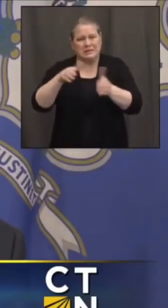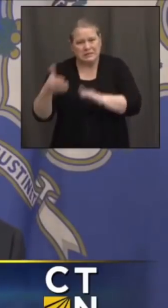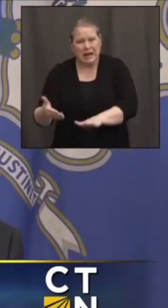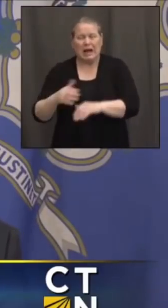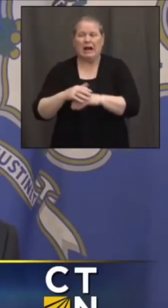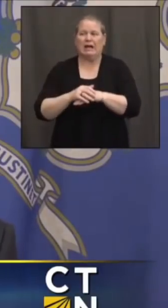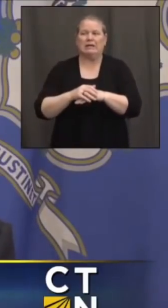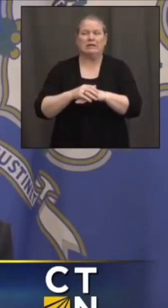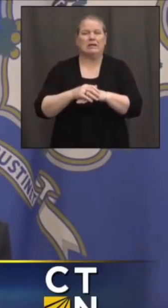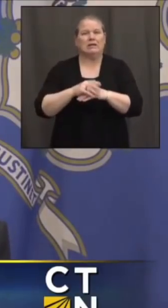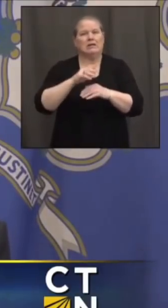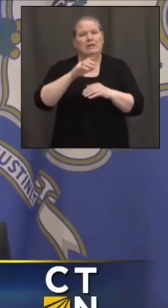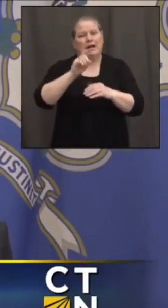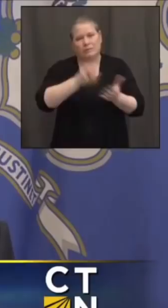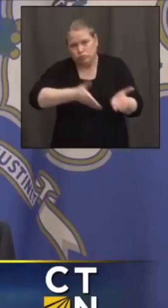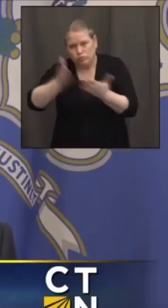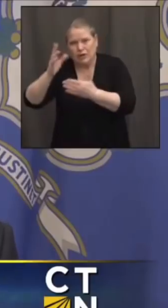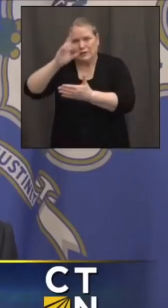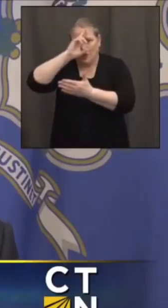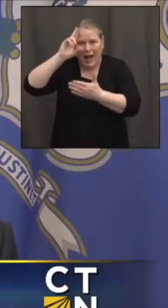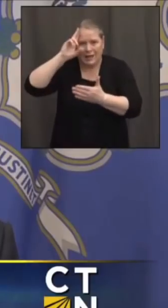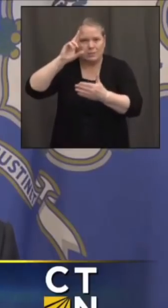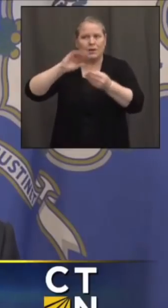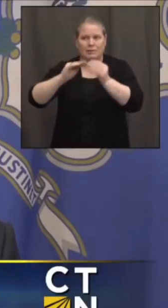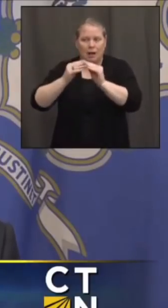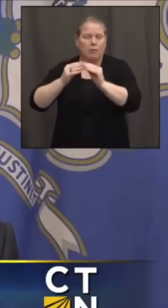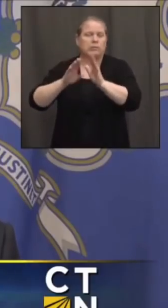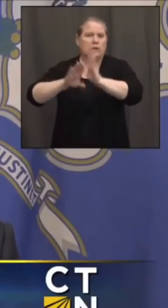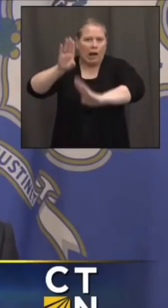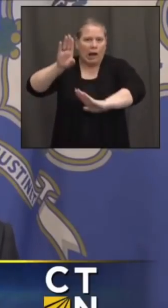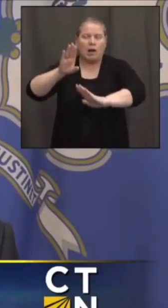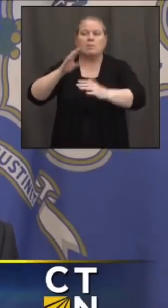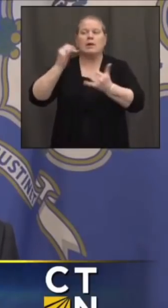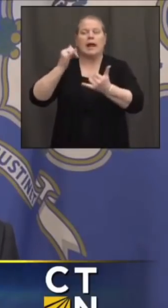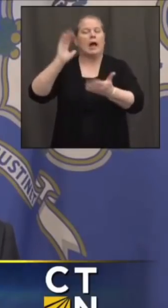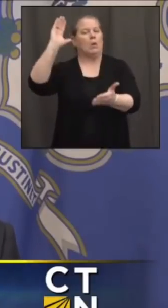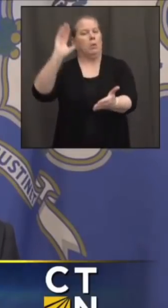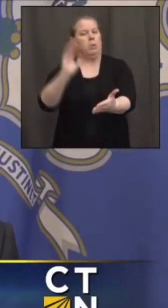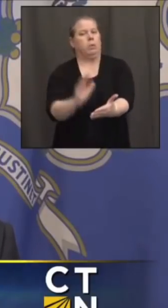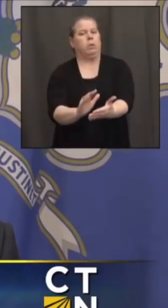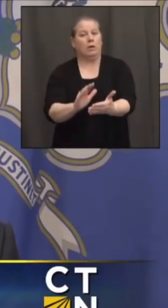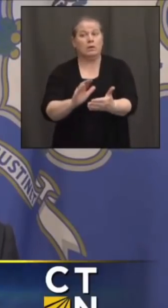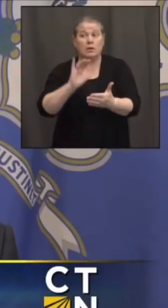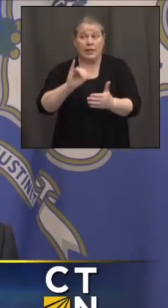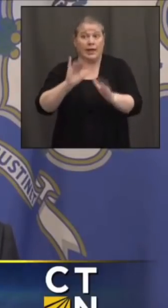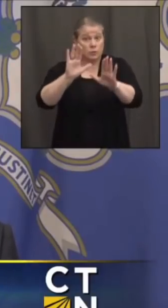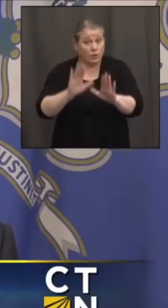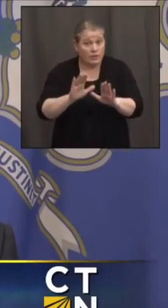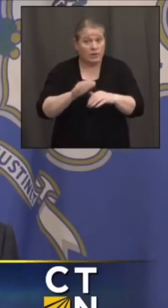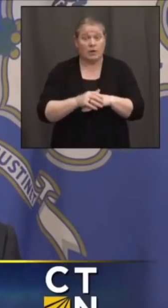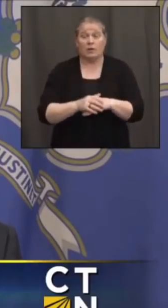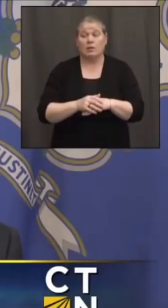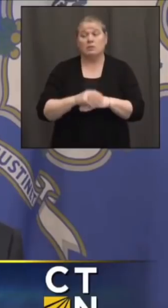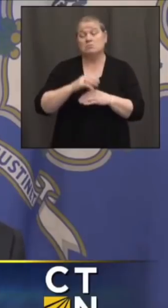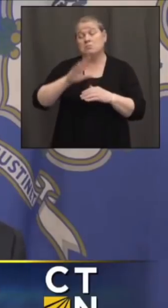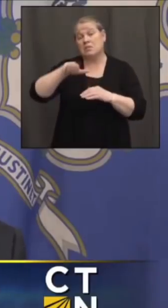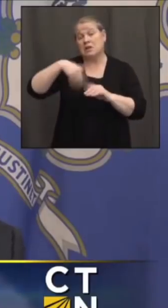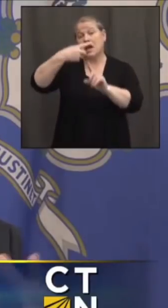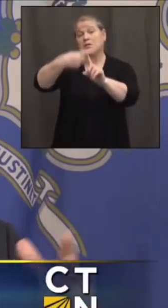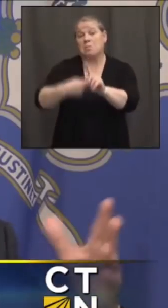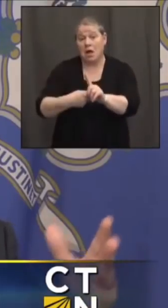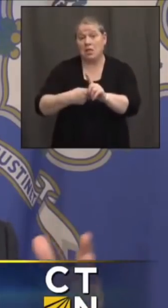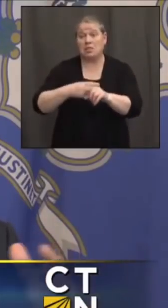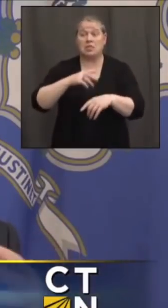how that's bringing that number, that cohort down dramatically. I'd like to think that over the next month or so, as we get more and more